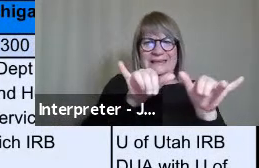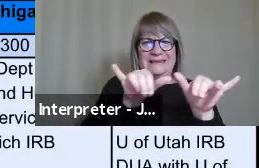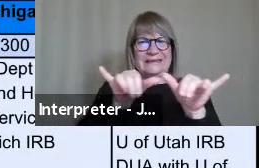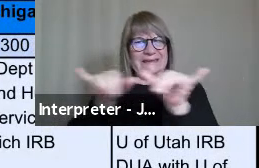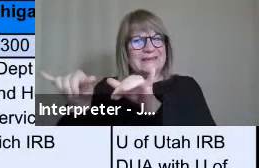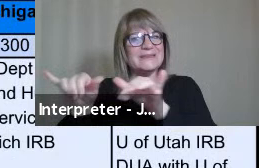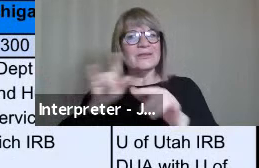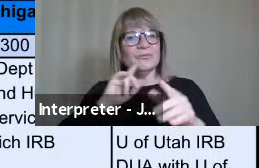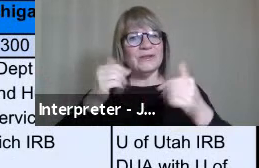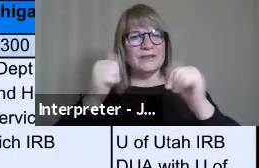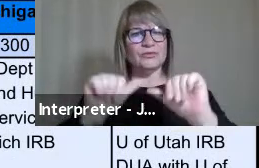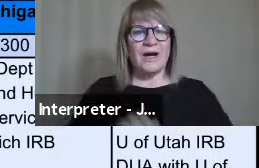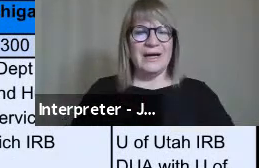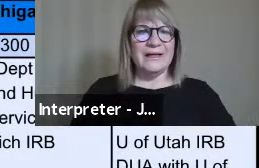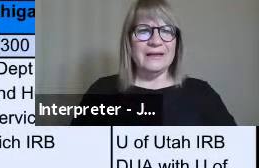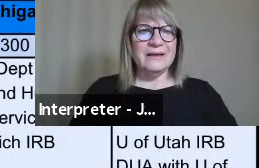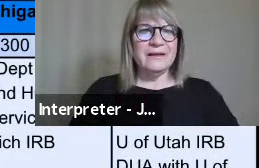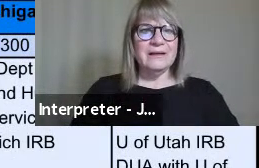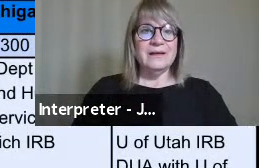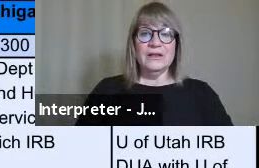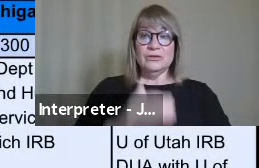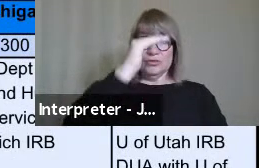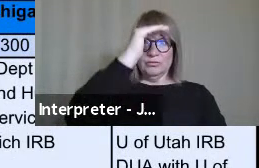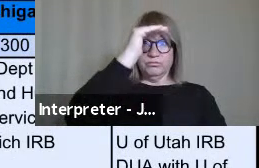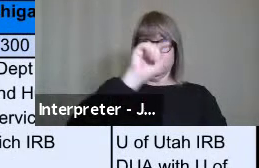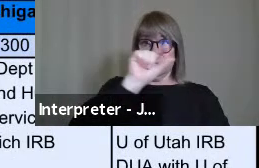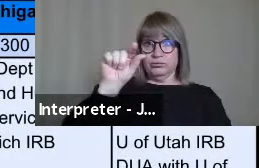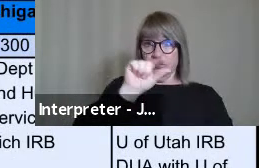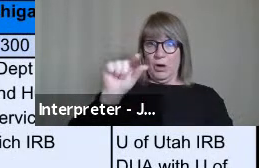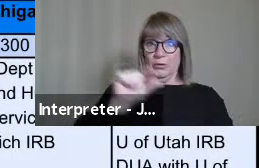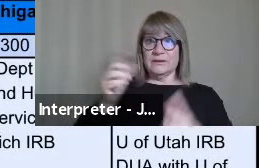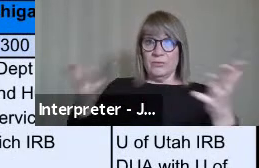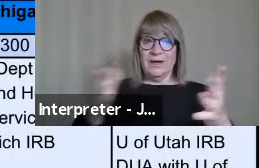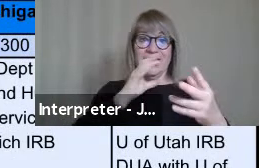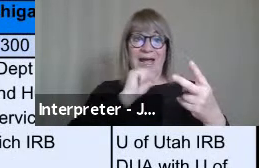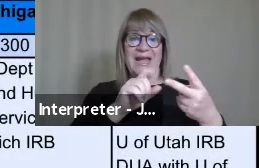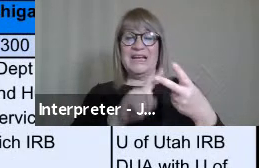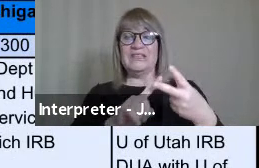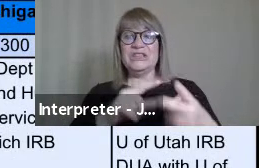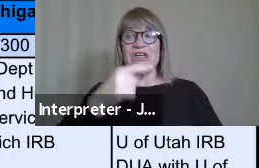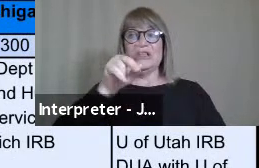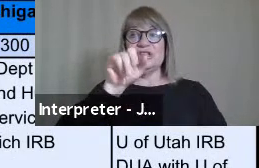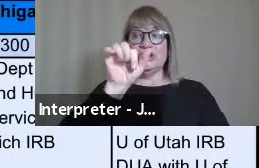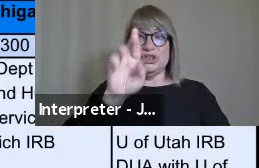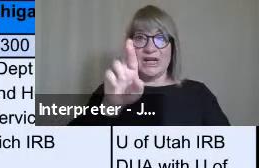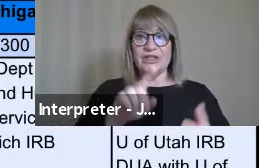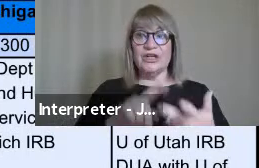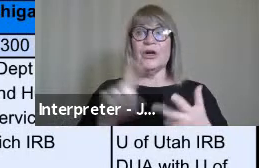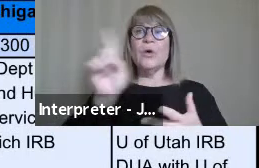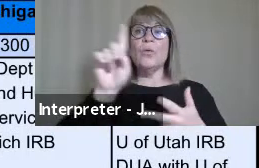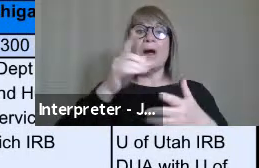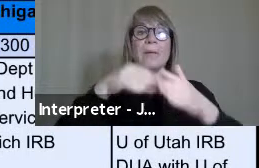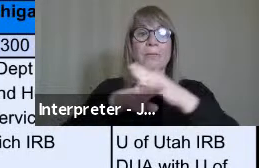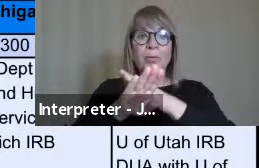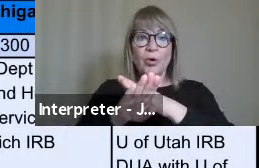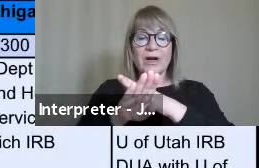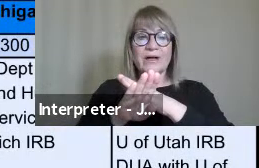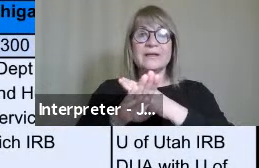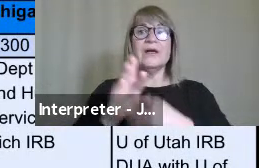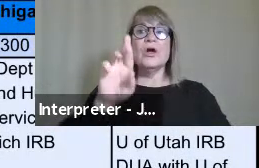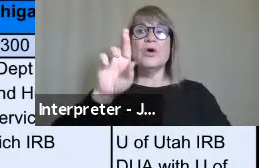section of this table include age gender birth place race or ascribed